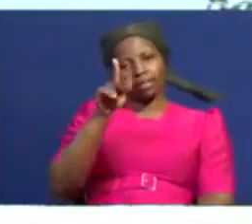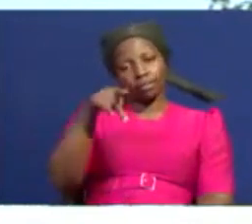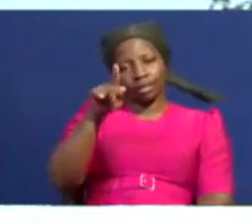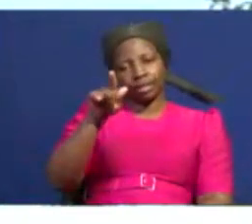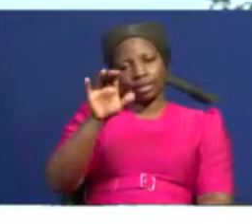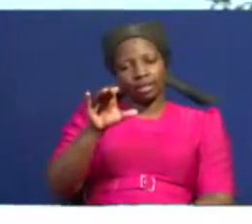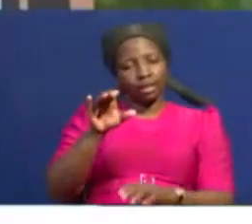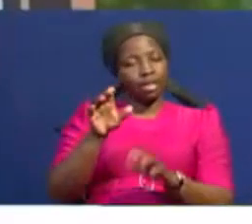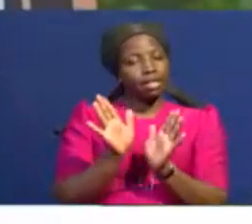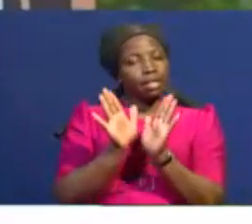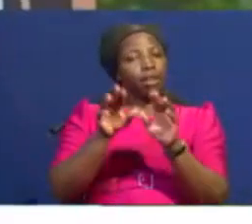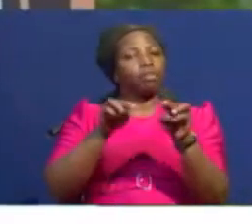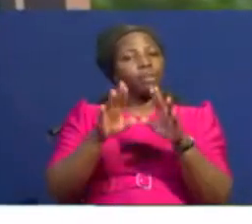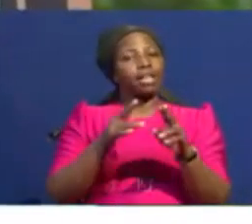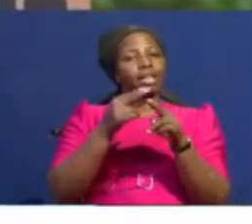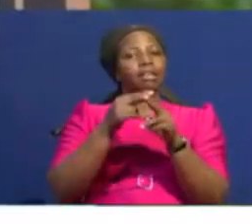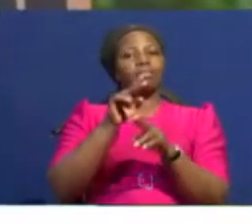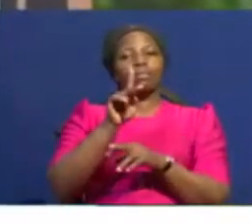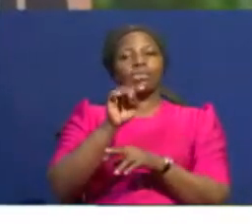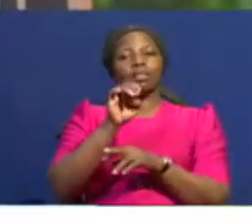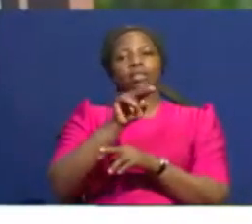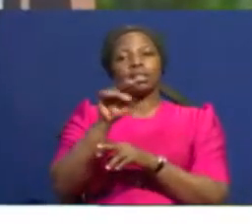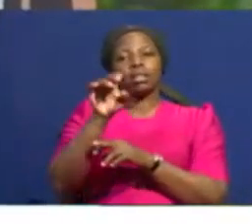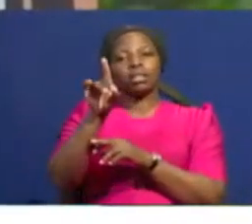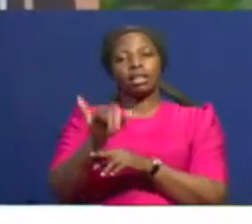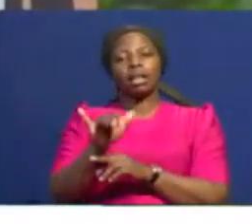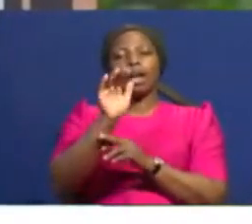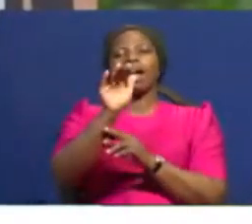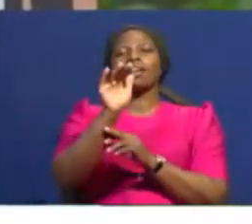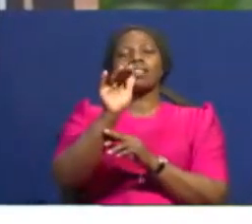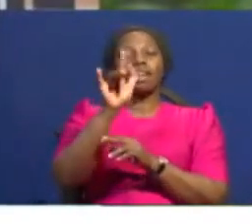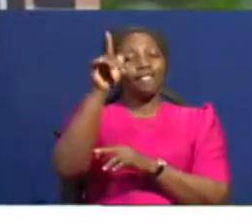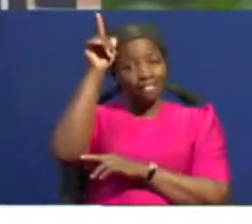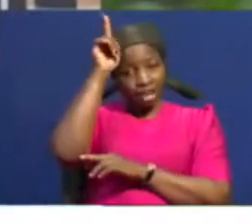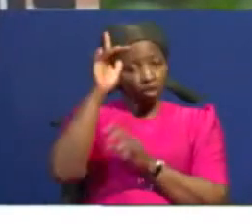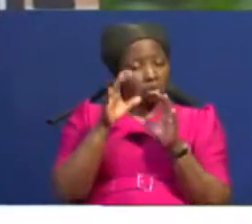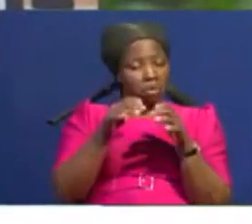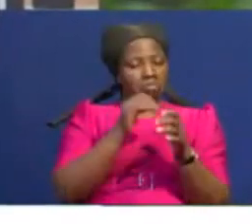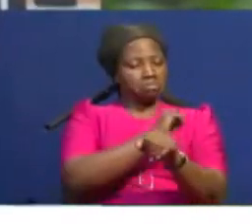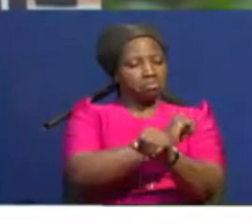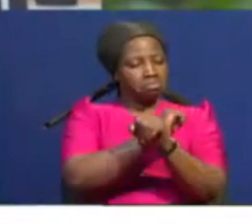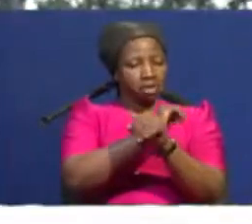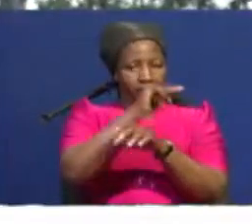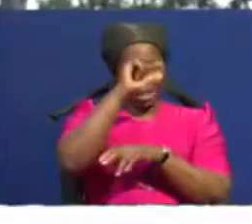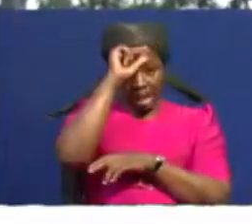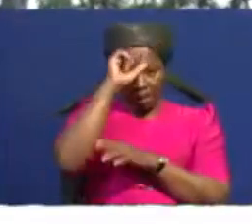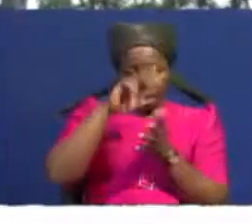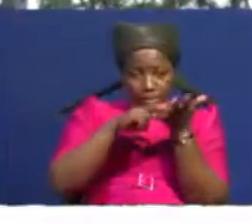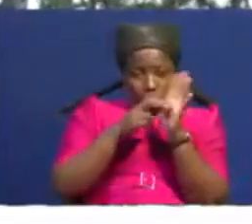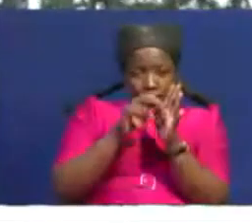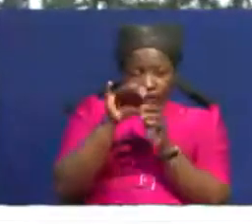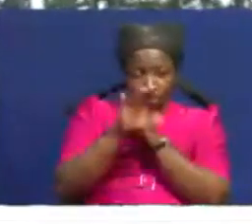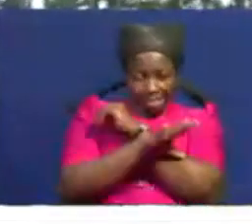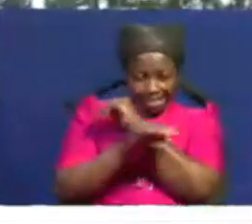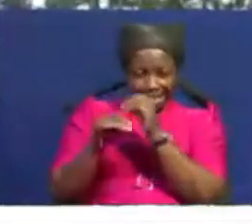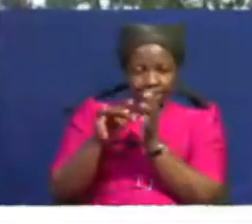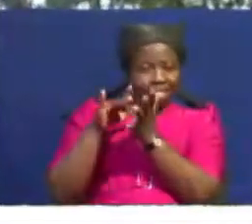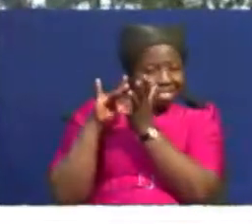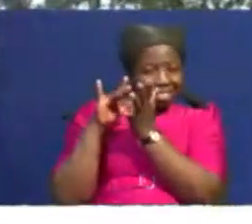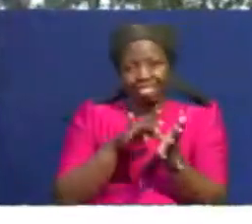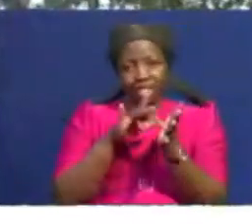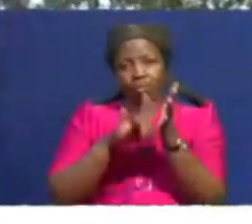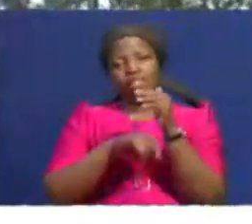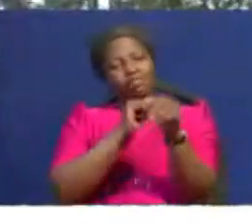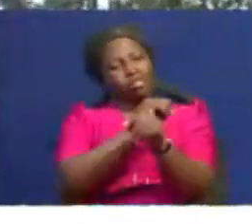General Manager Kennedy Owino urged rural communities to protect government projects from vandalism, stressing that